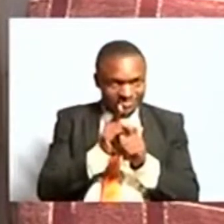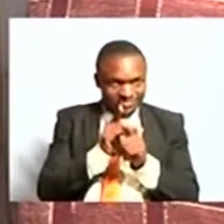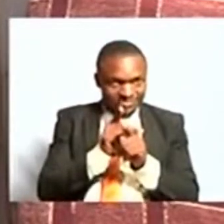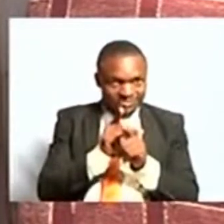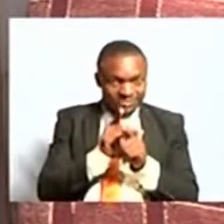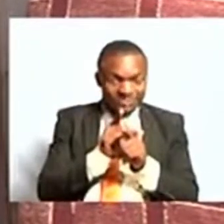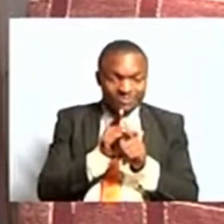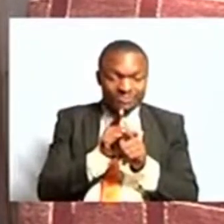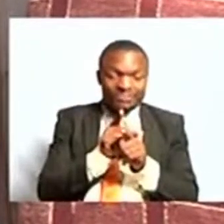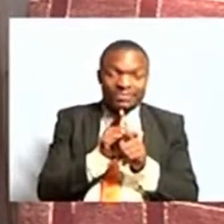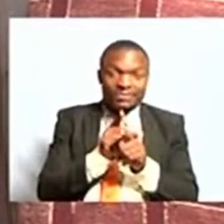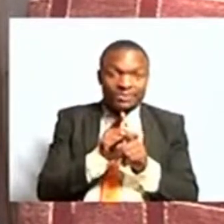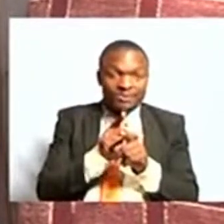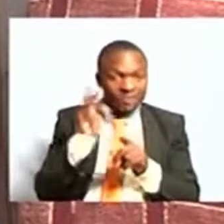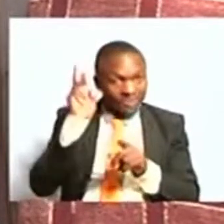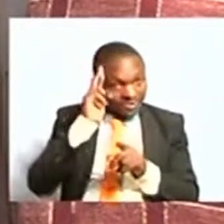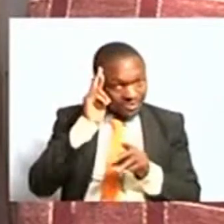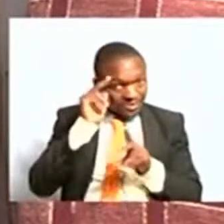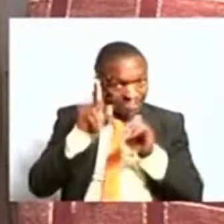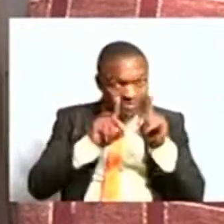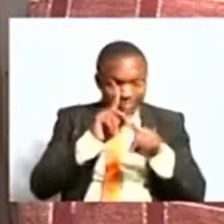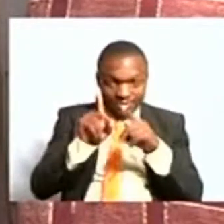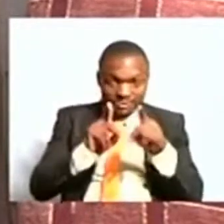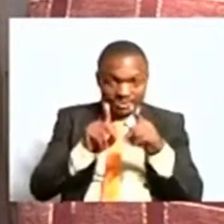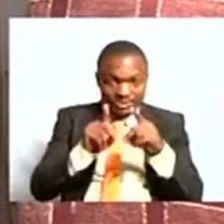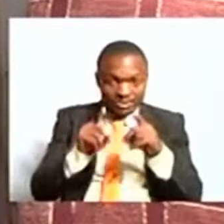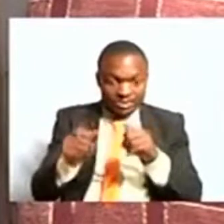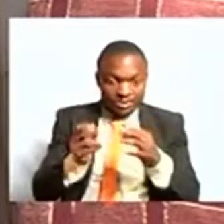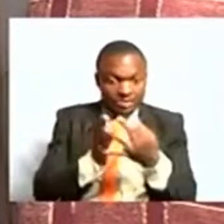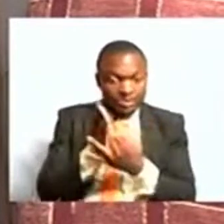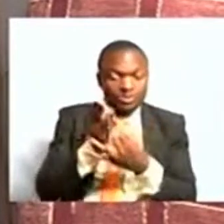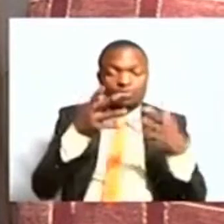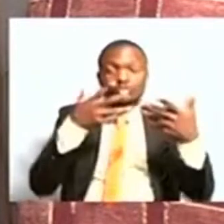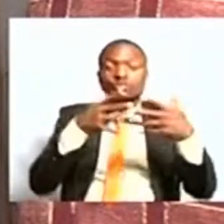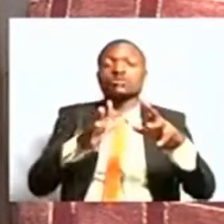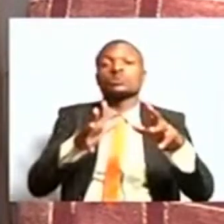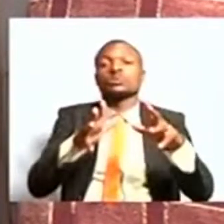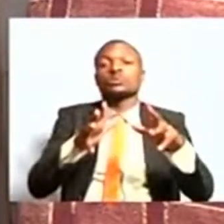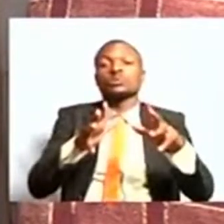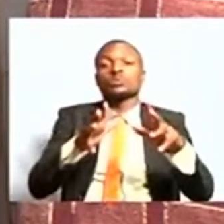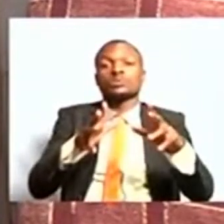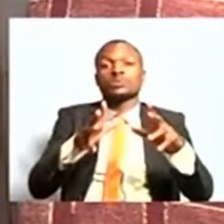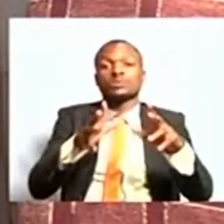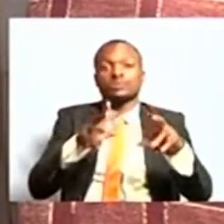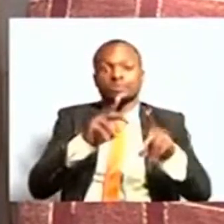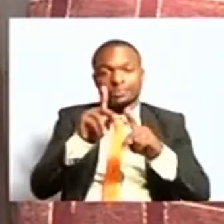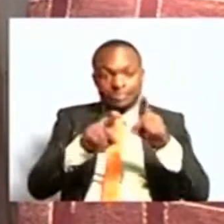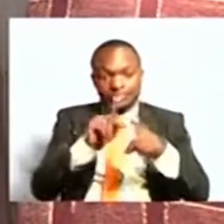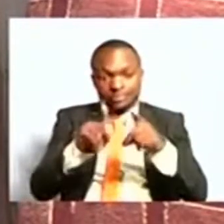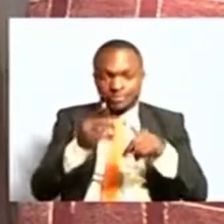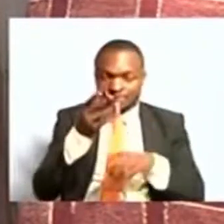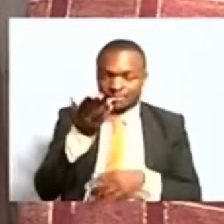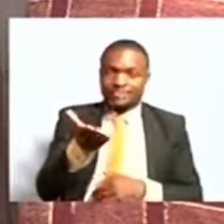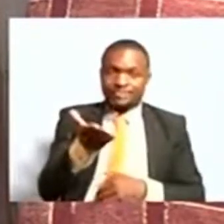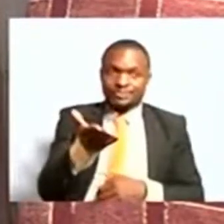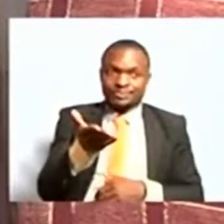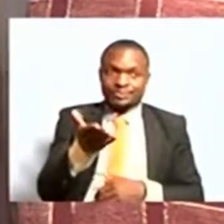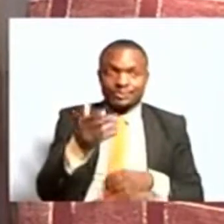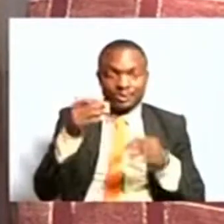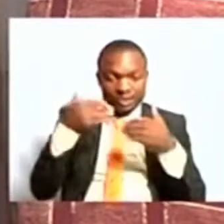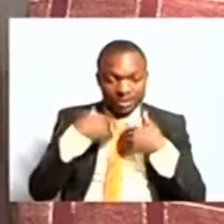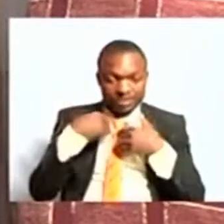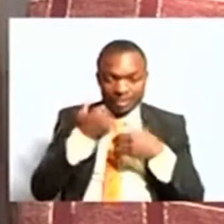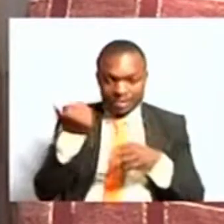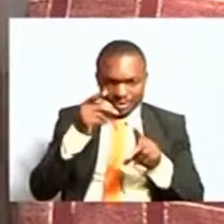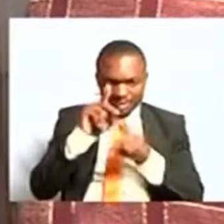to remind the people that are going through the stress of having lost a loved one that we are there, and having other people come on